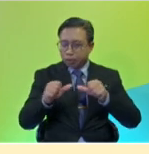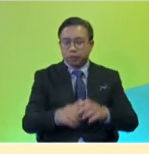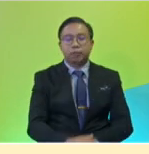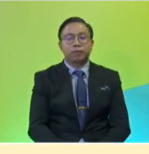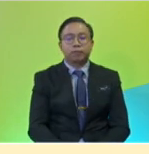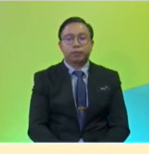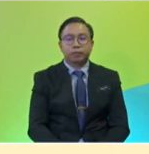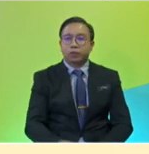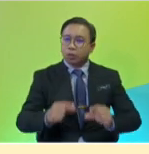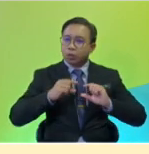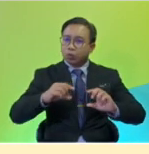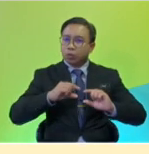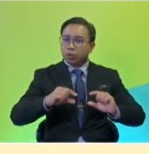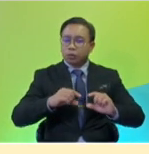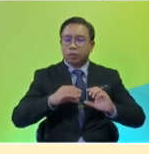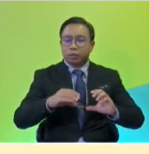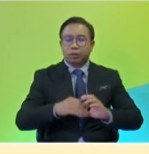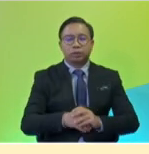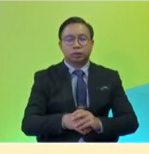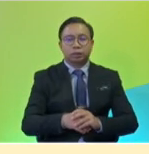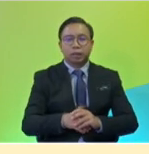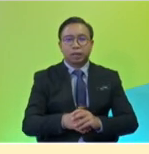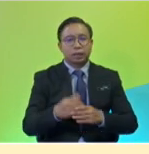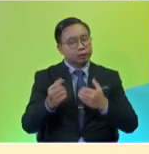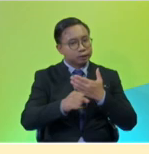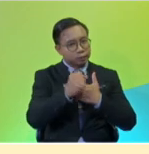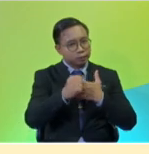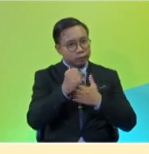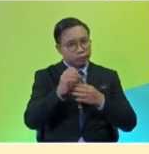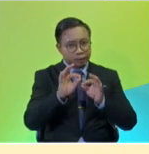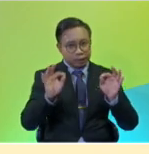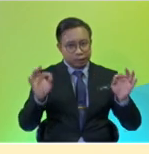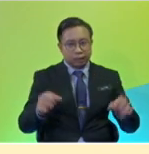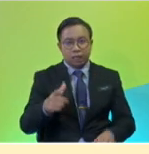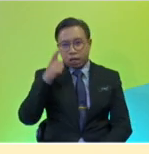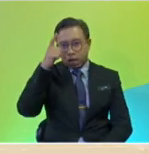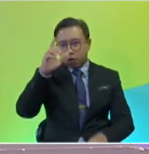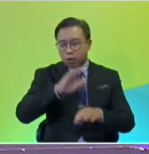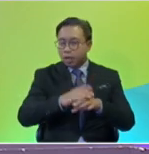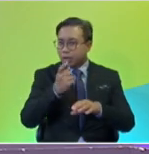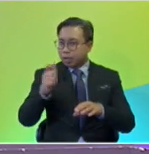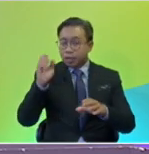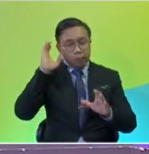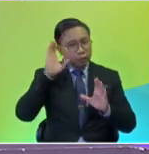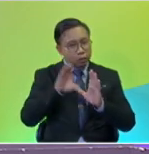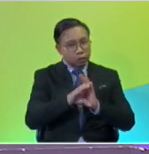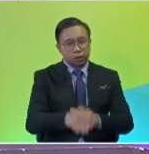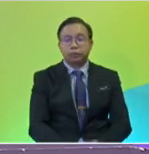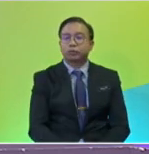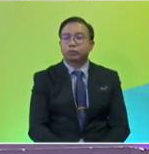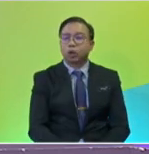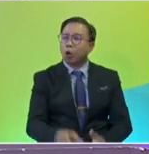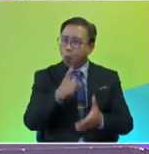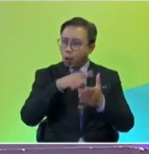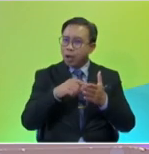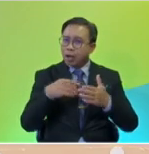a quick spelling test. Okay? So look at the picture on the slide. What